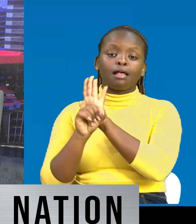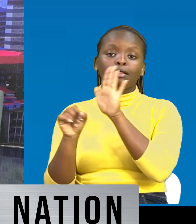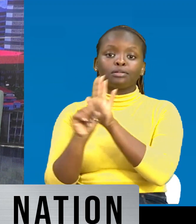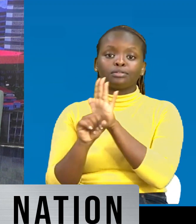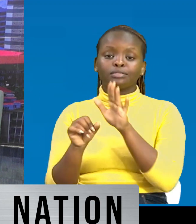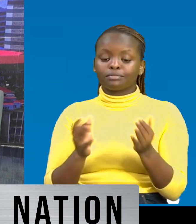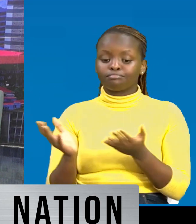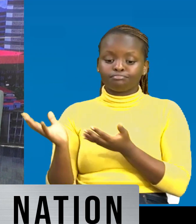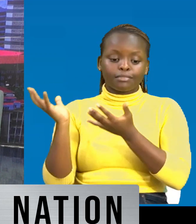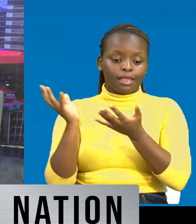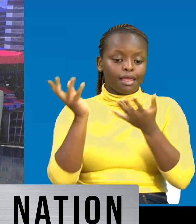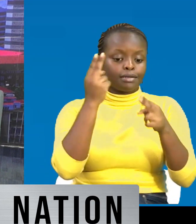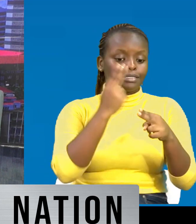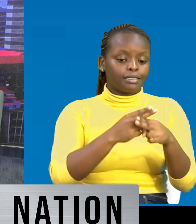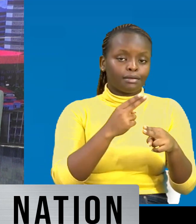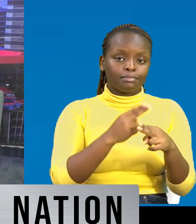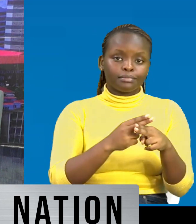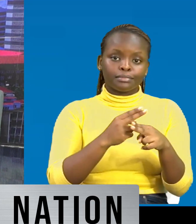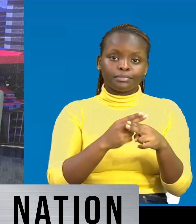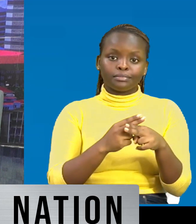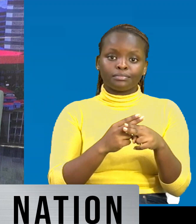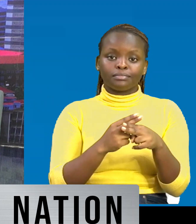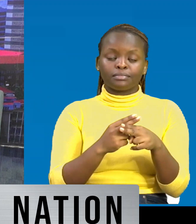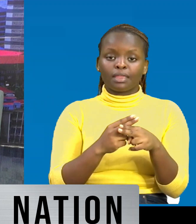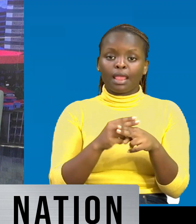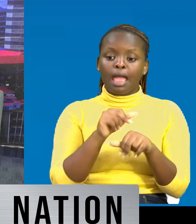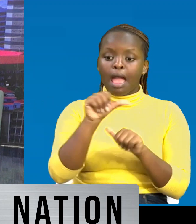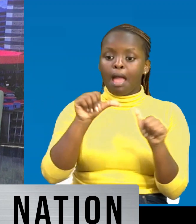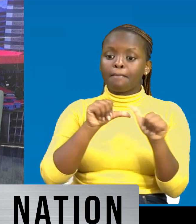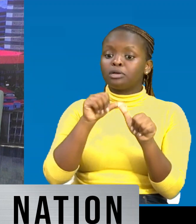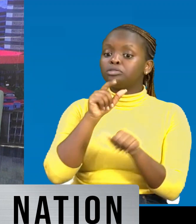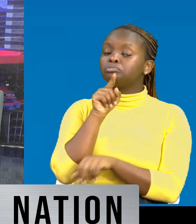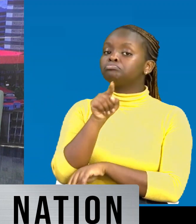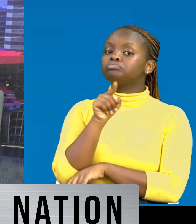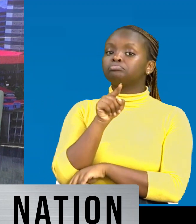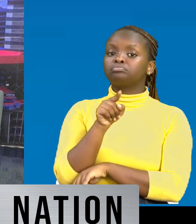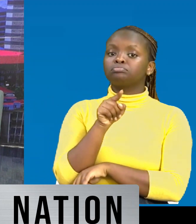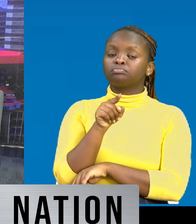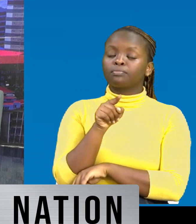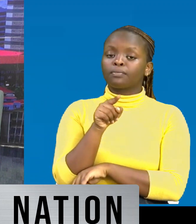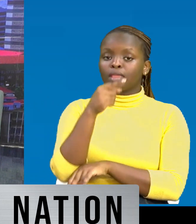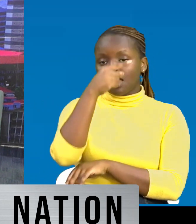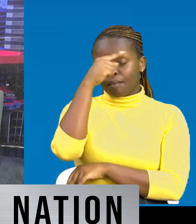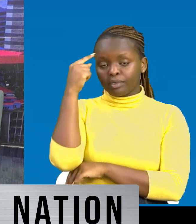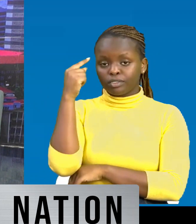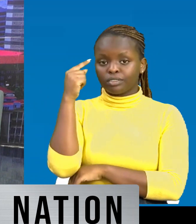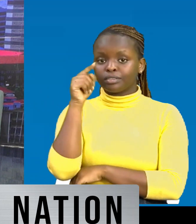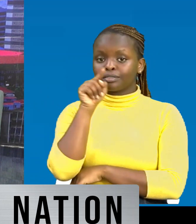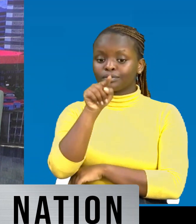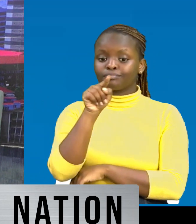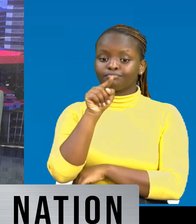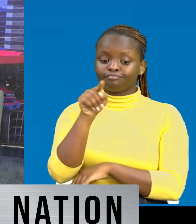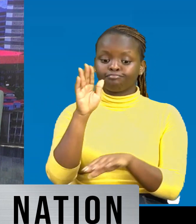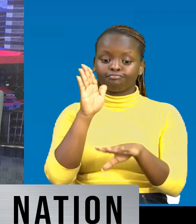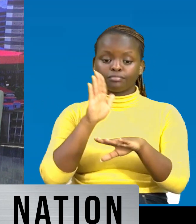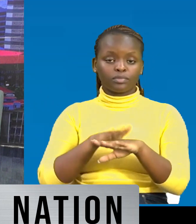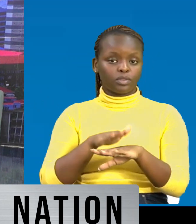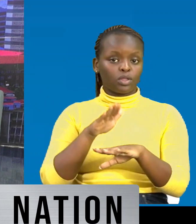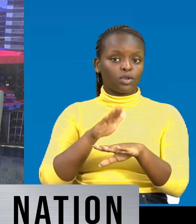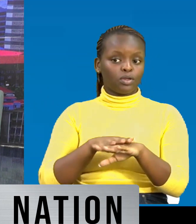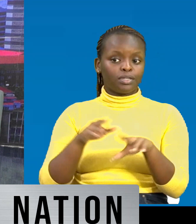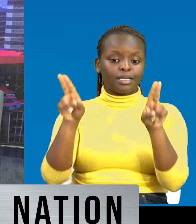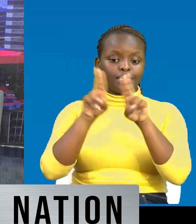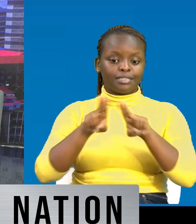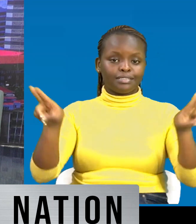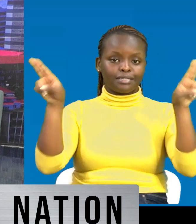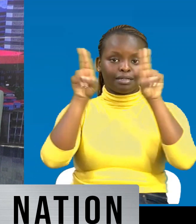name, you know, something about you, because he's a good